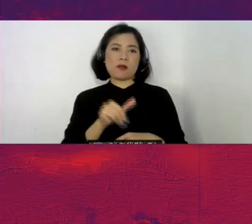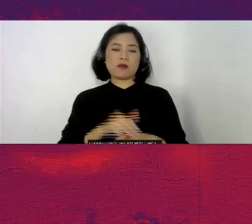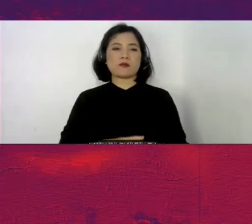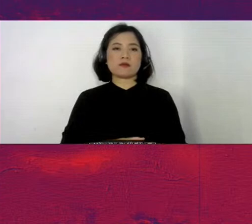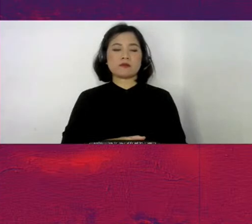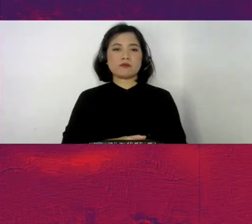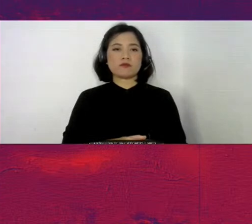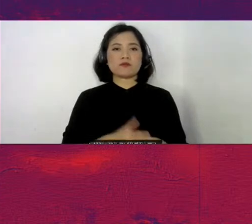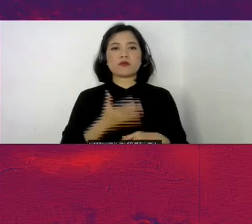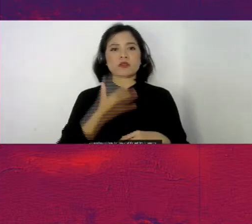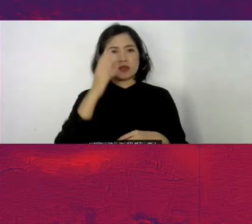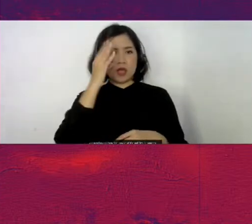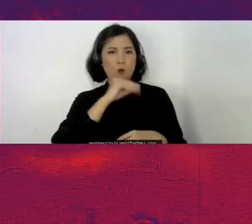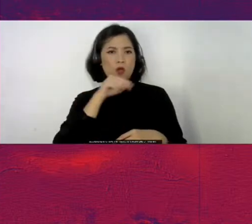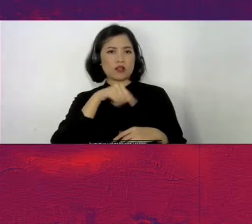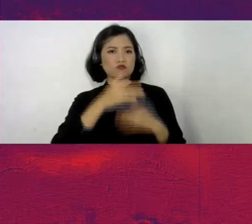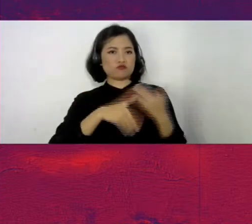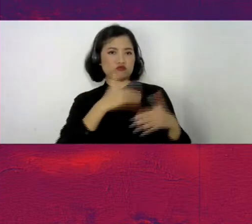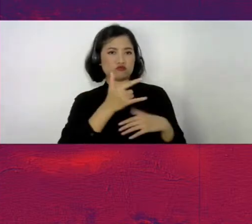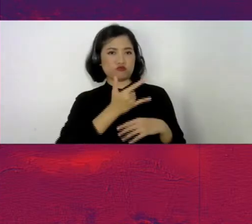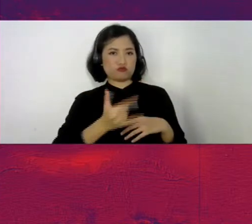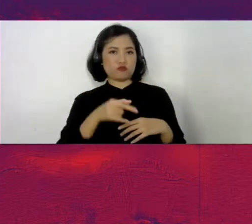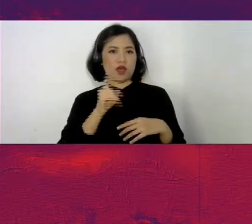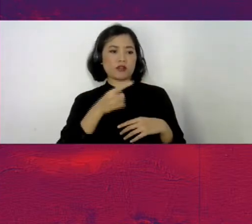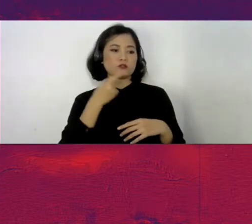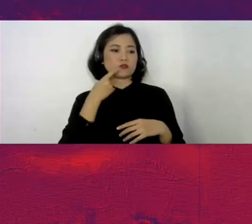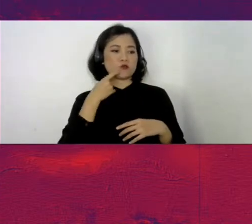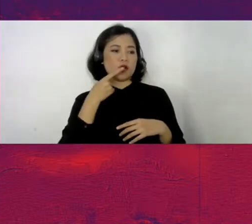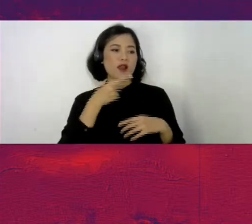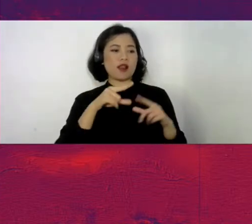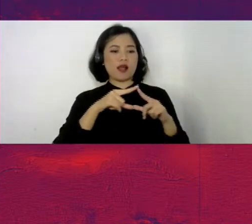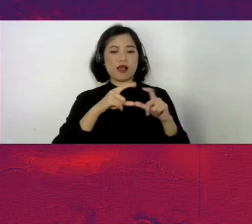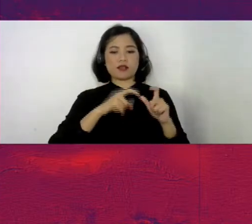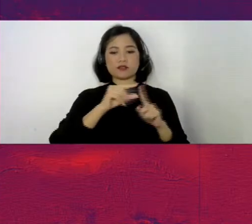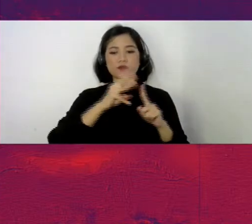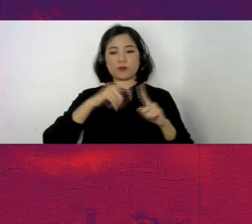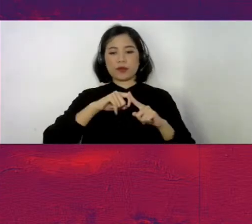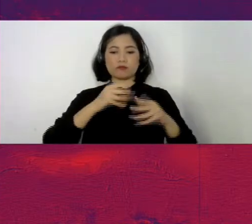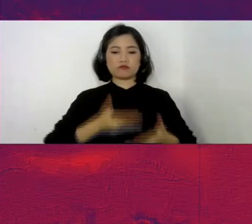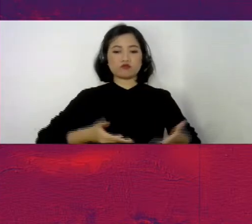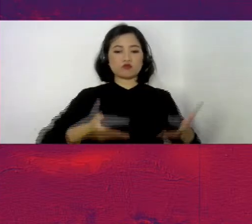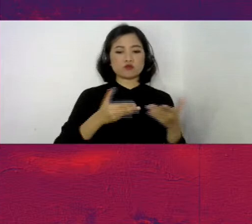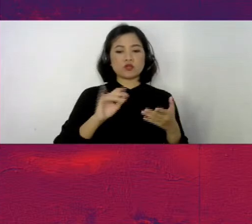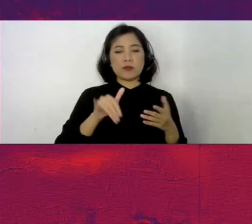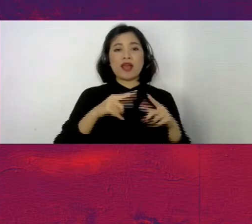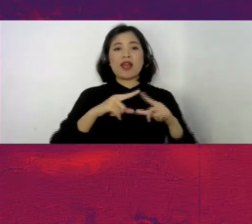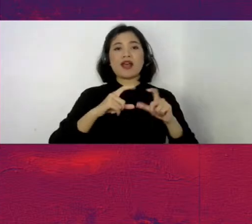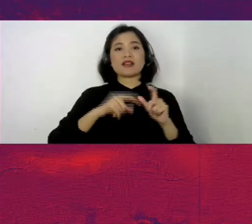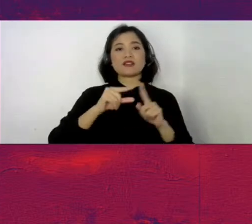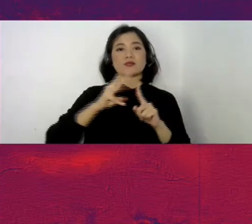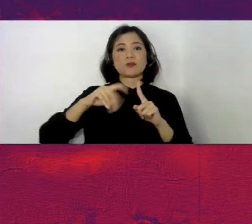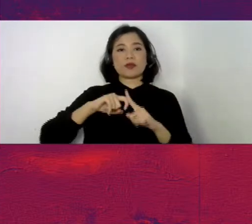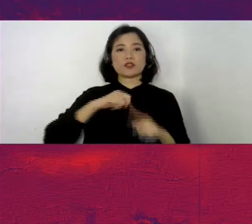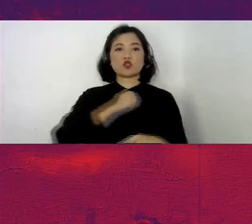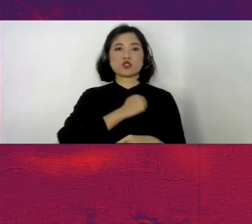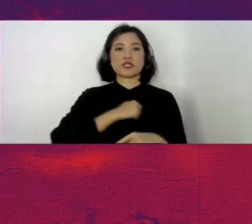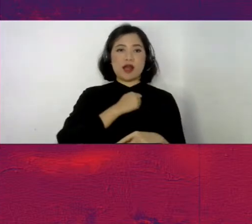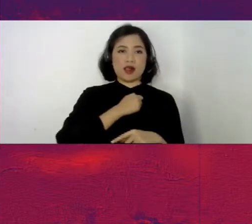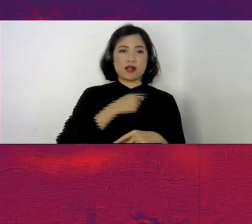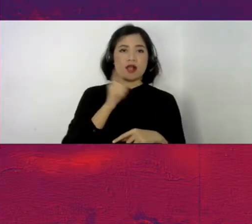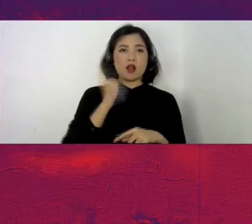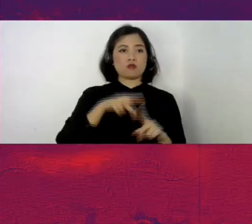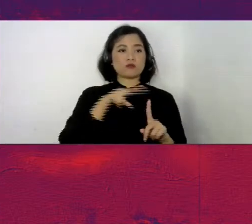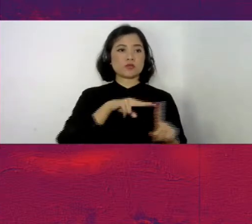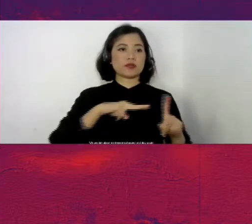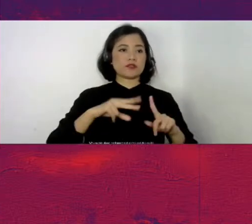sustainability, we can talk about environmental aspect and also social aspect. And in accounting perspective, we differentiate between